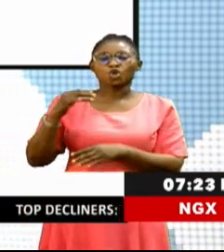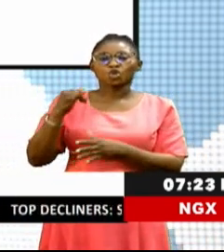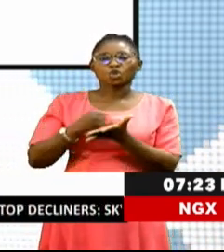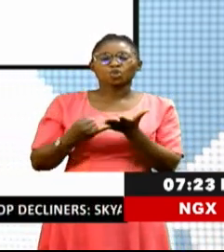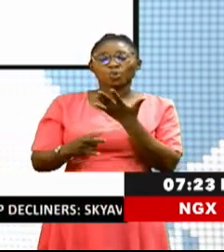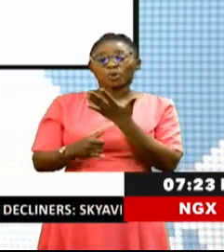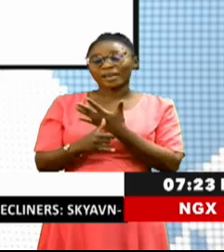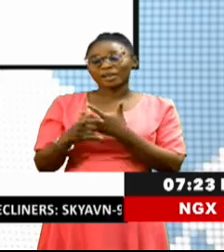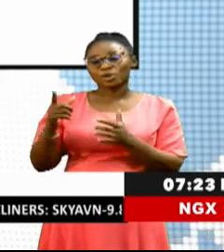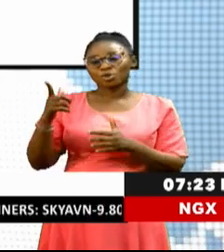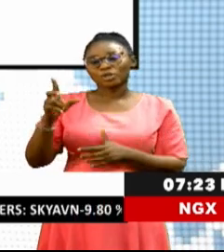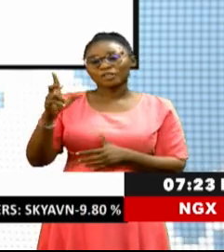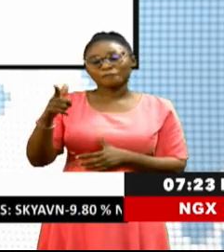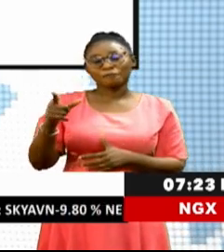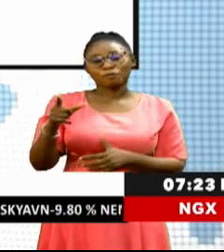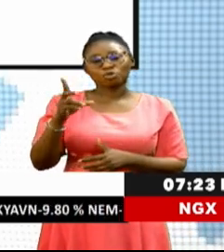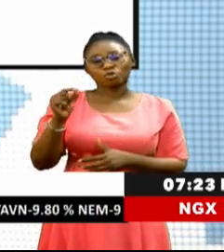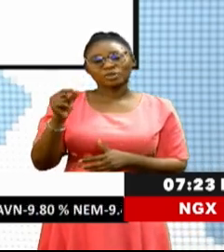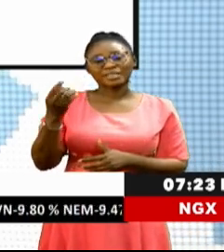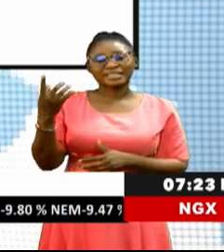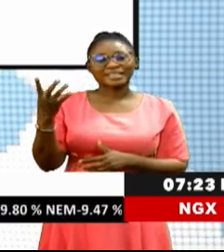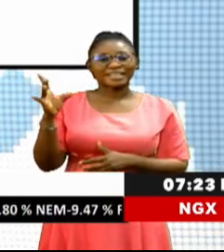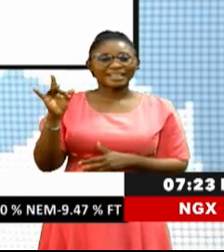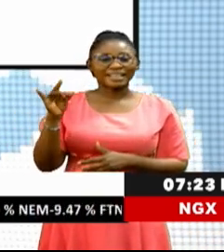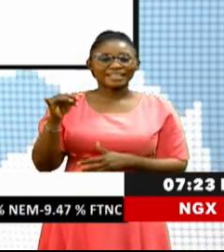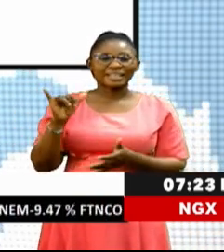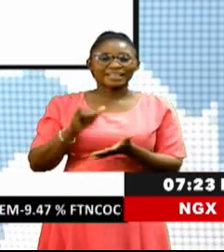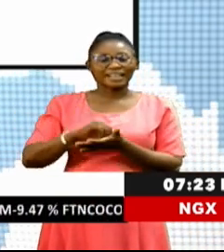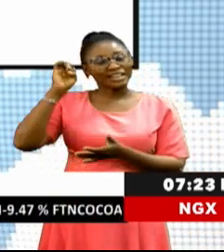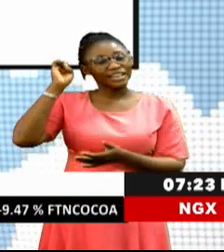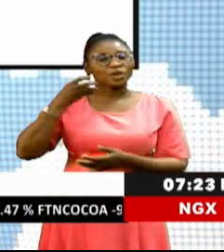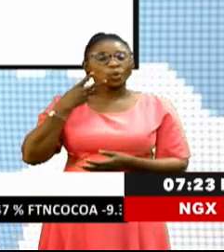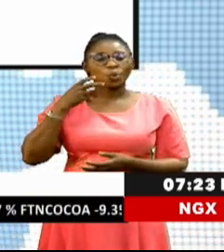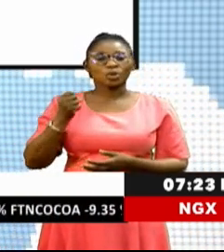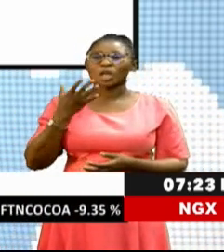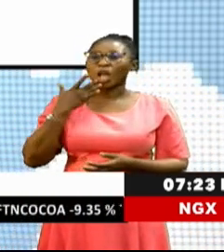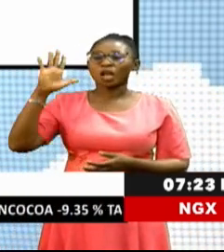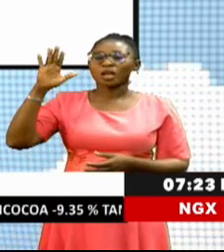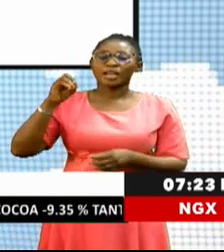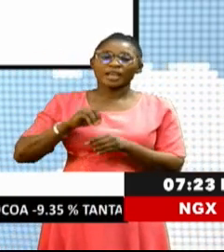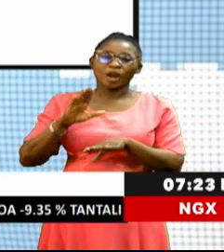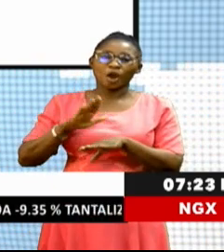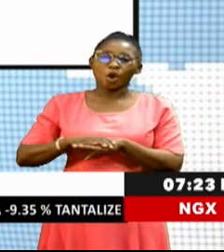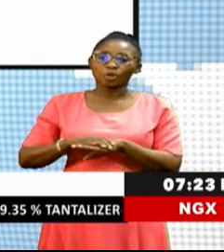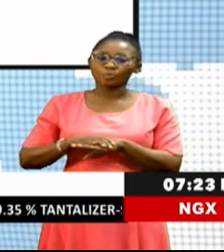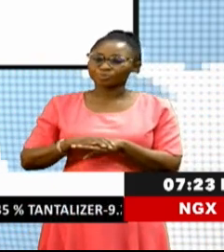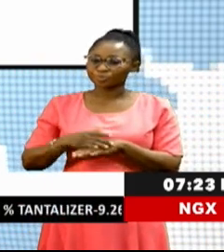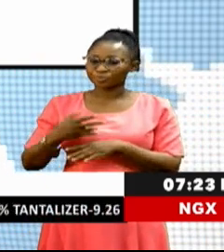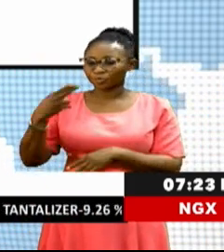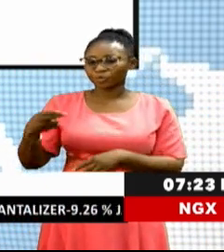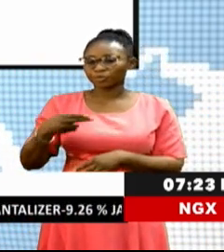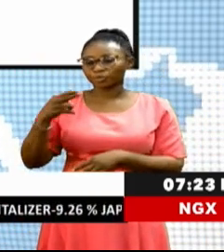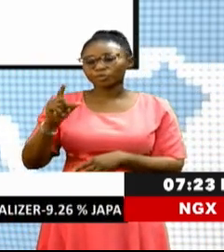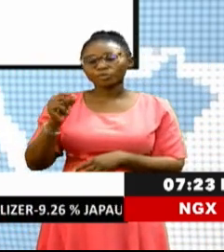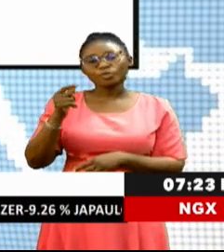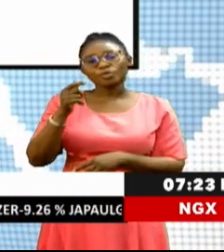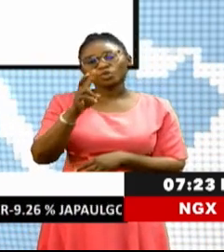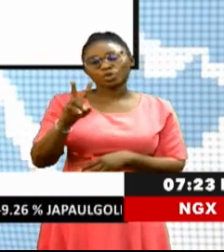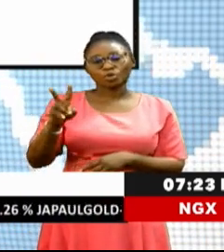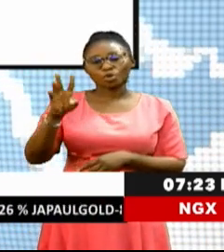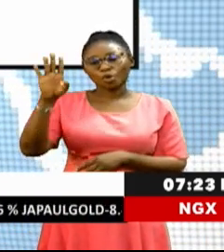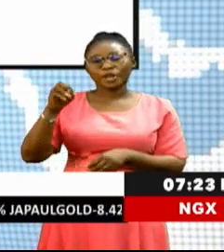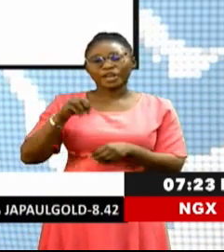statement by ECOWAS recalls that Justice Ricardo was sworn in on Thursday, October 6, 2022 in Guinea-Bissau by former